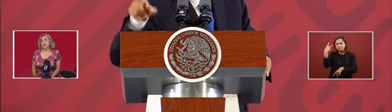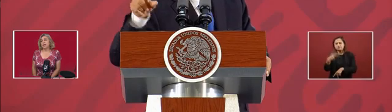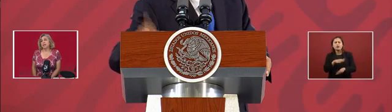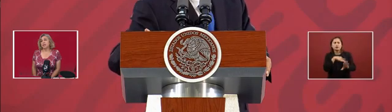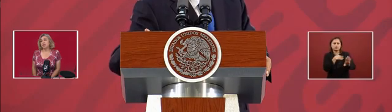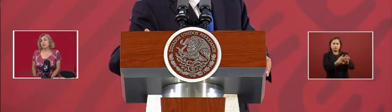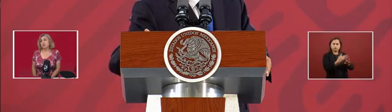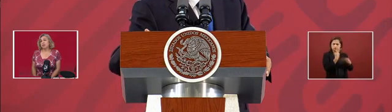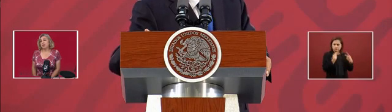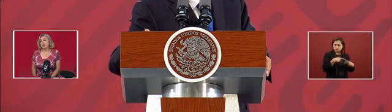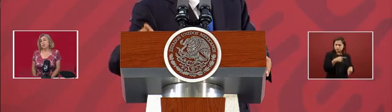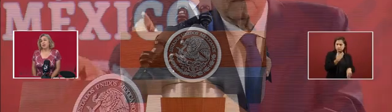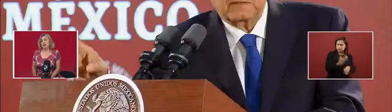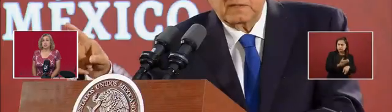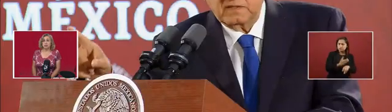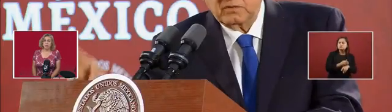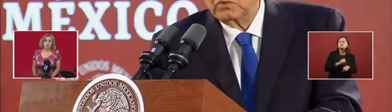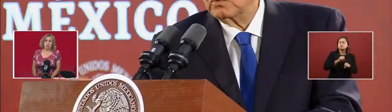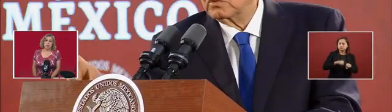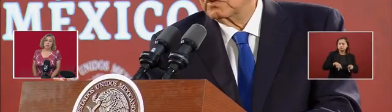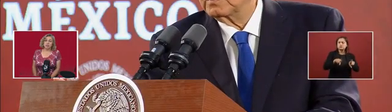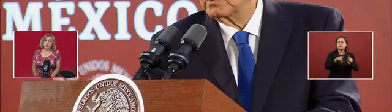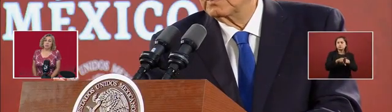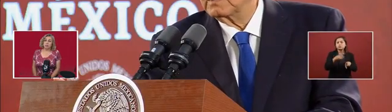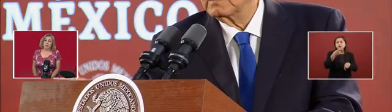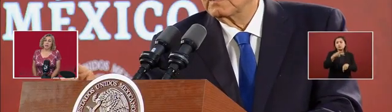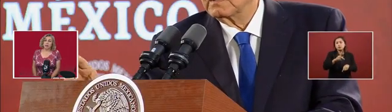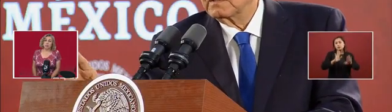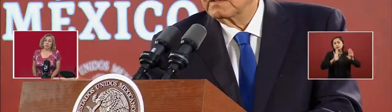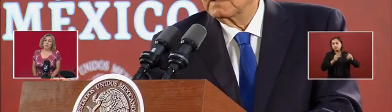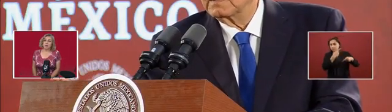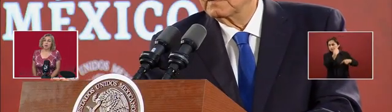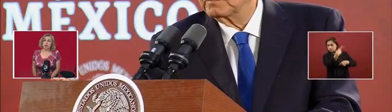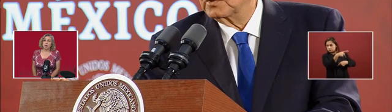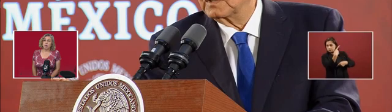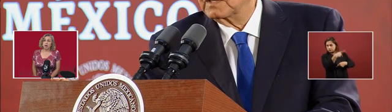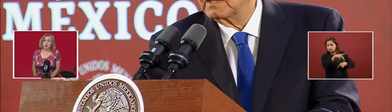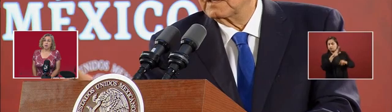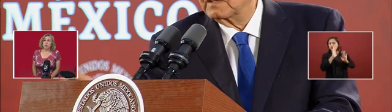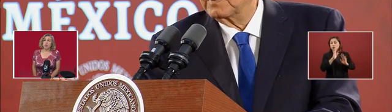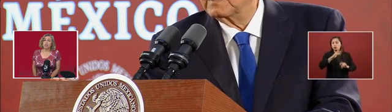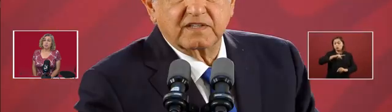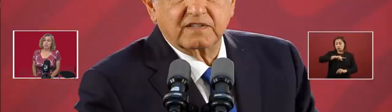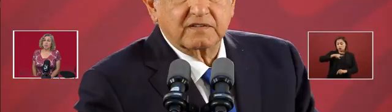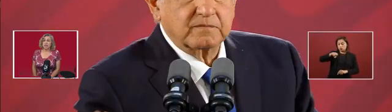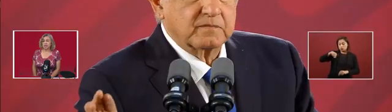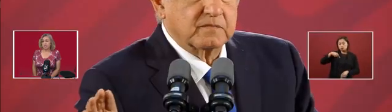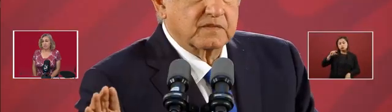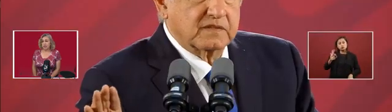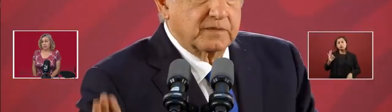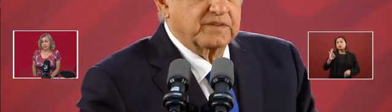being or that are applied, represalia. like a